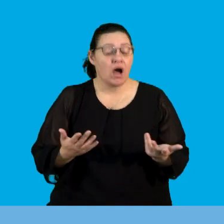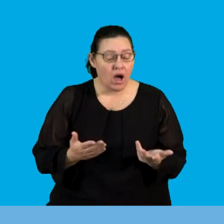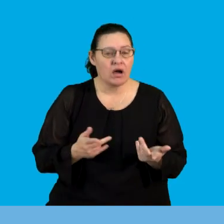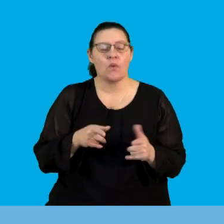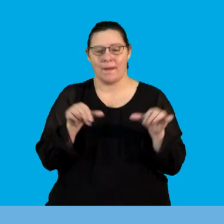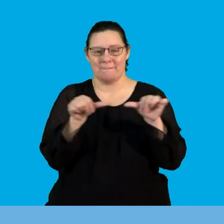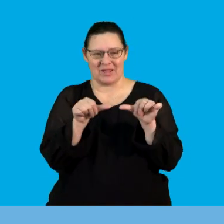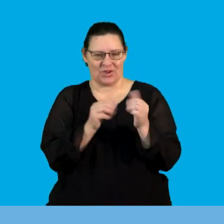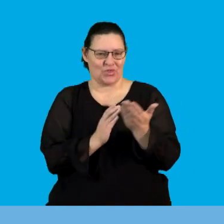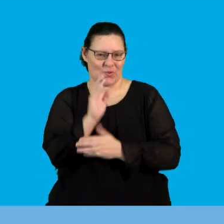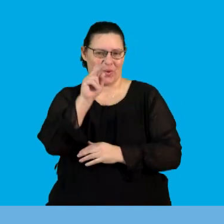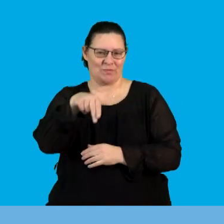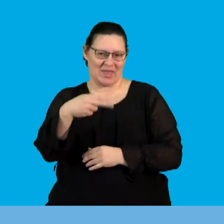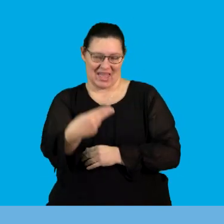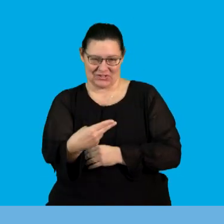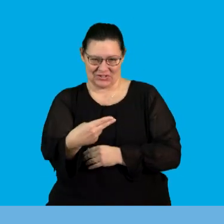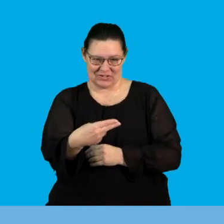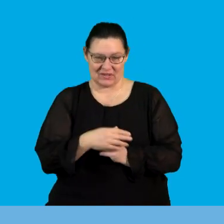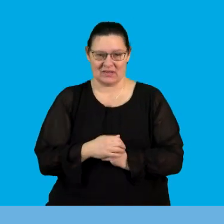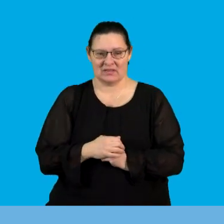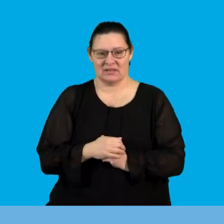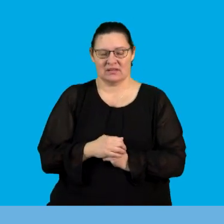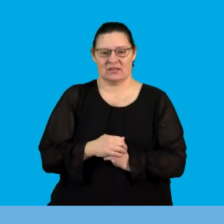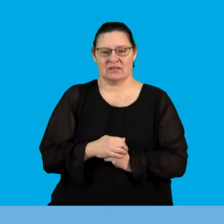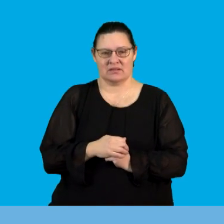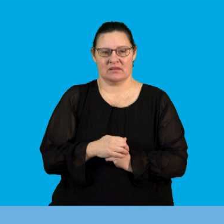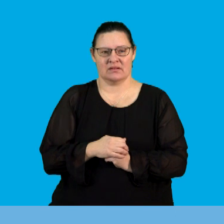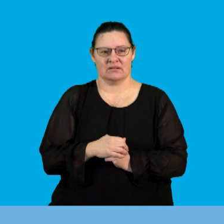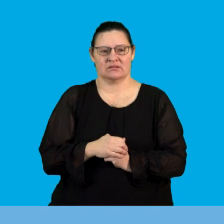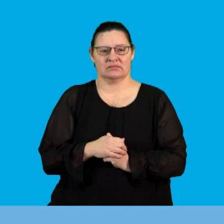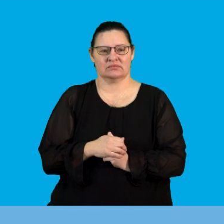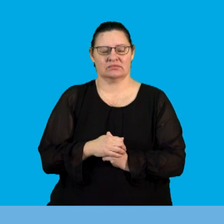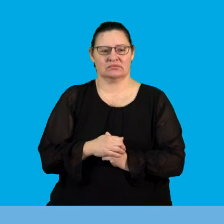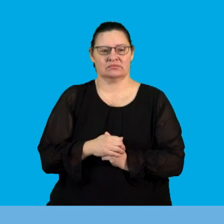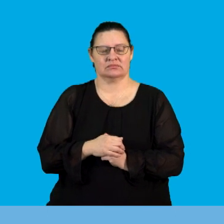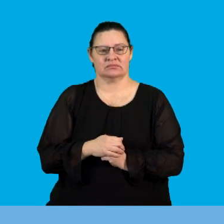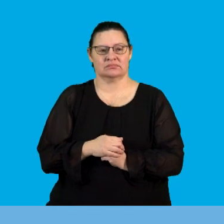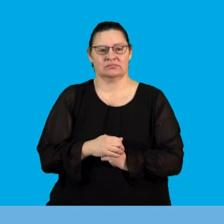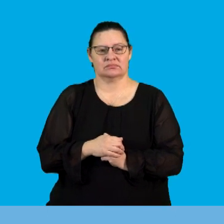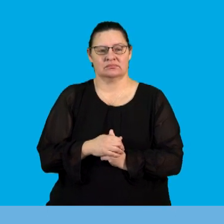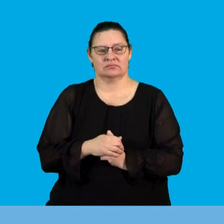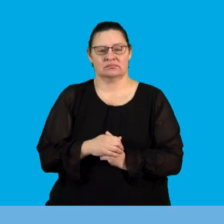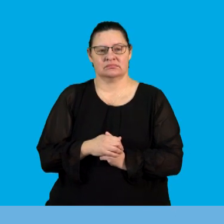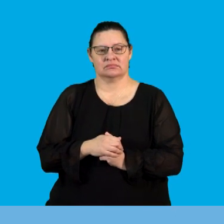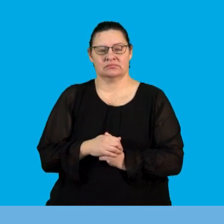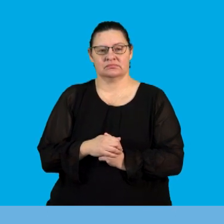are going to measure that substance pH. So we measure its pH.